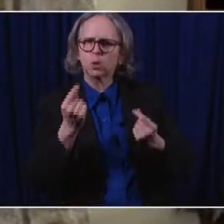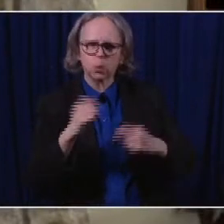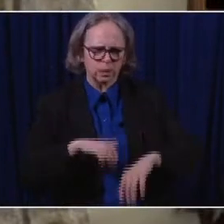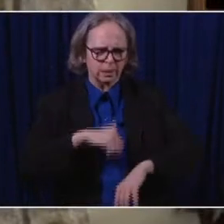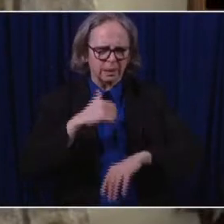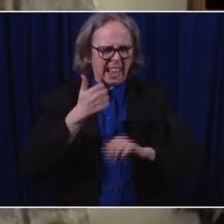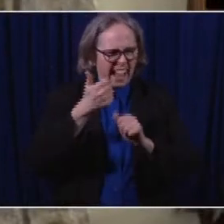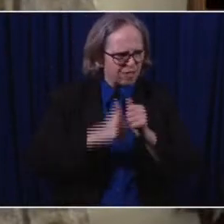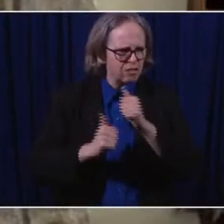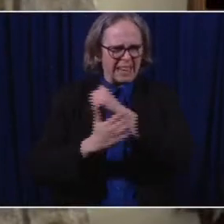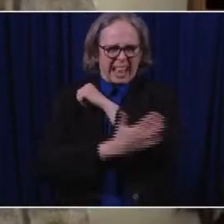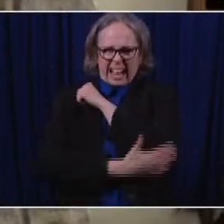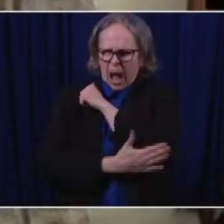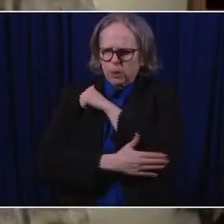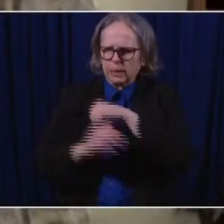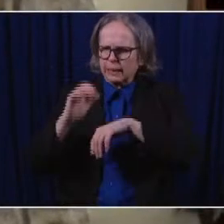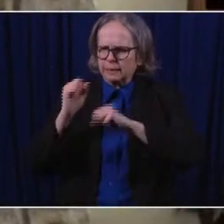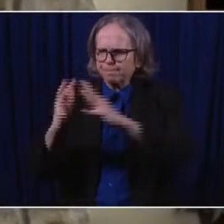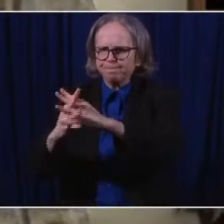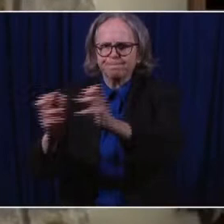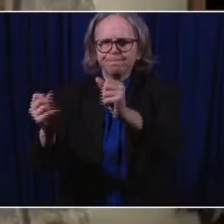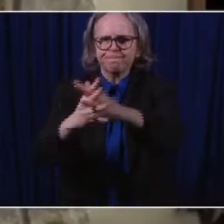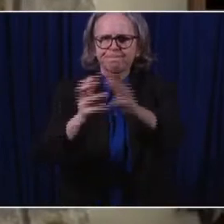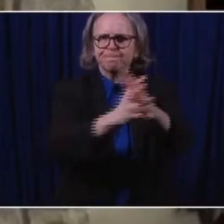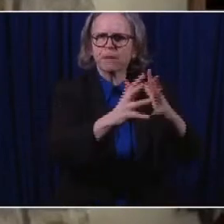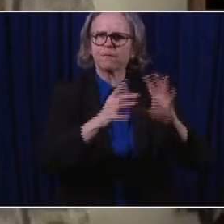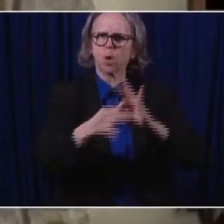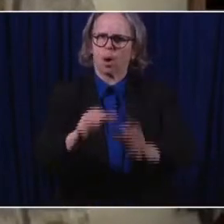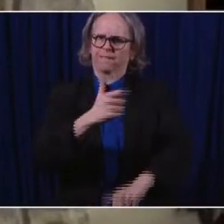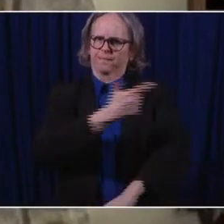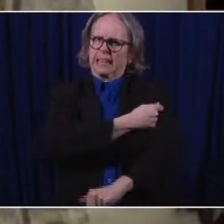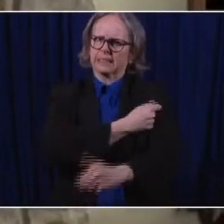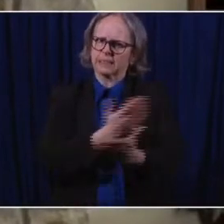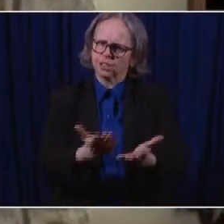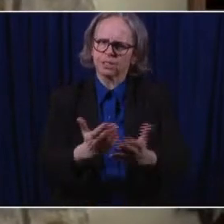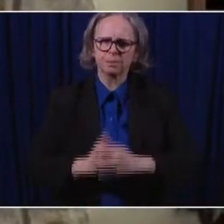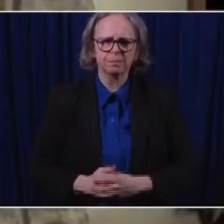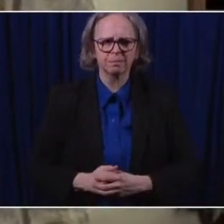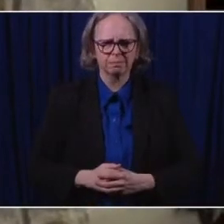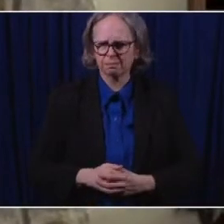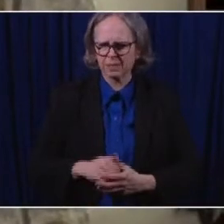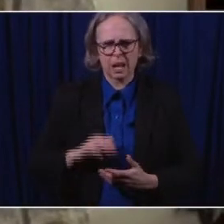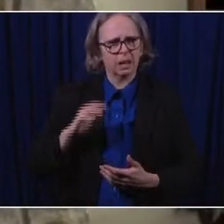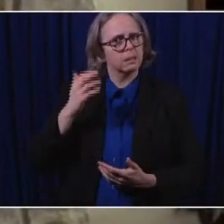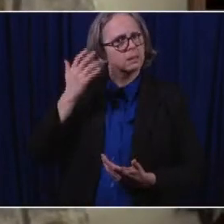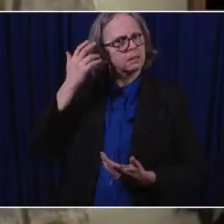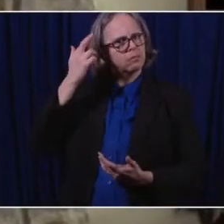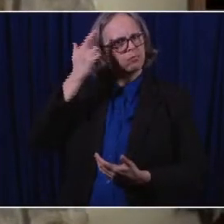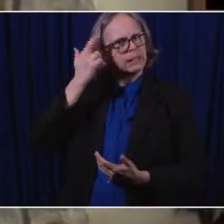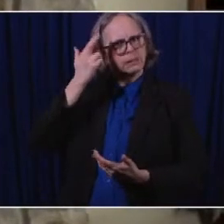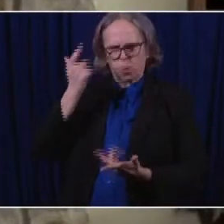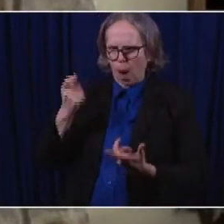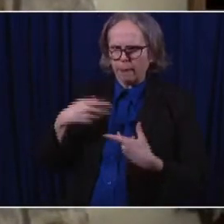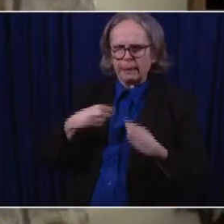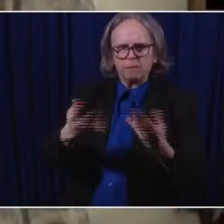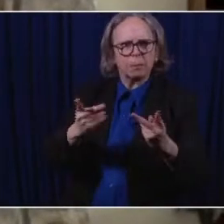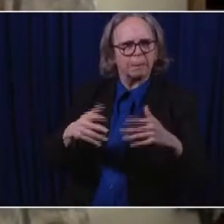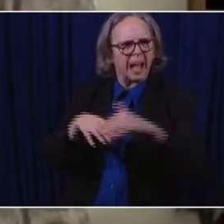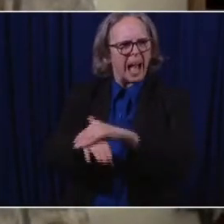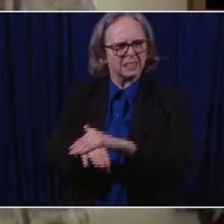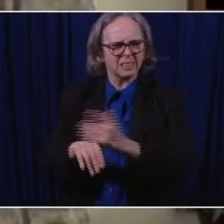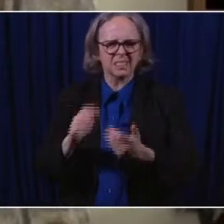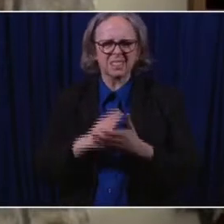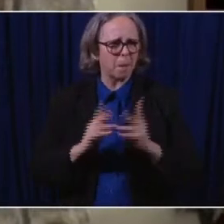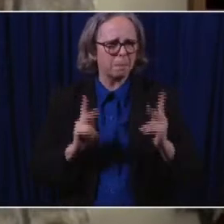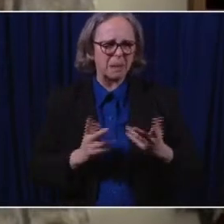place, and the reason we did that is that there are some people who are older who can get out, but